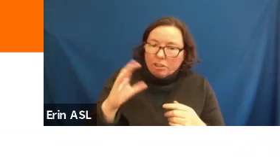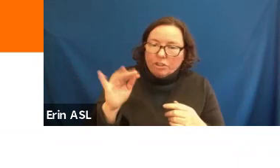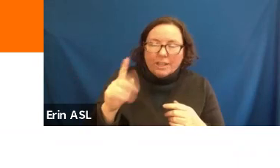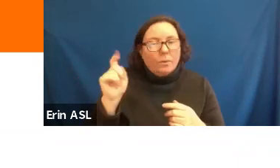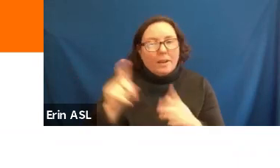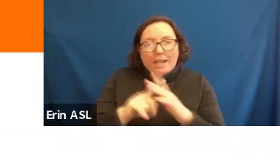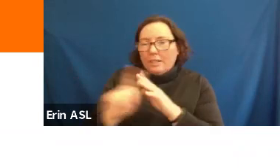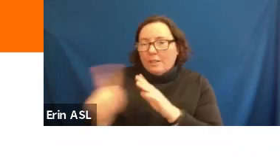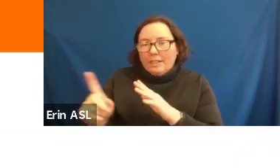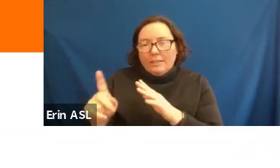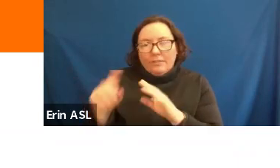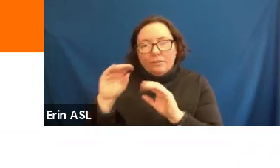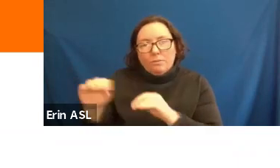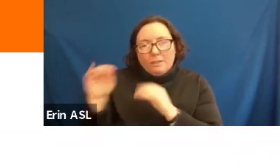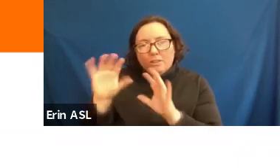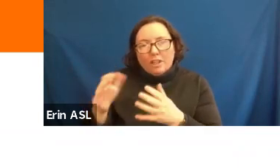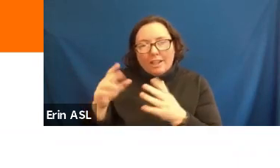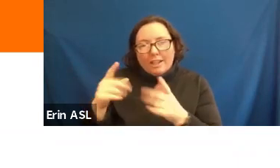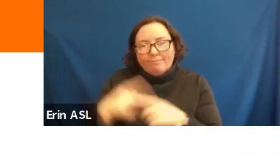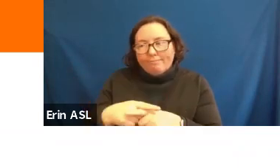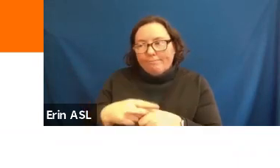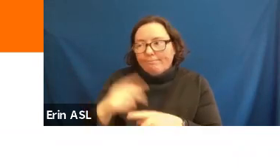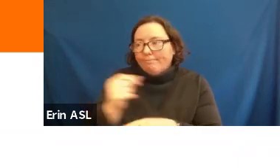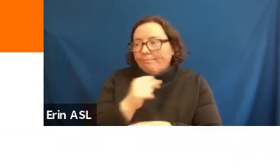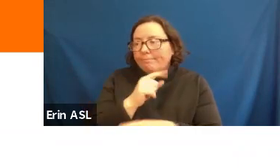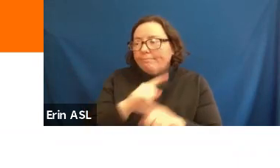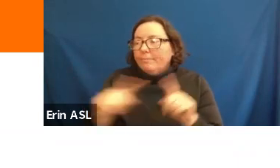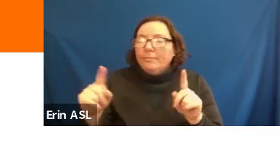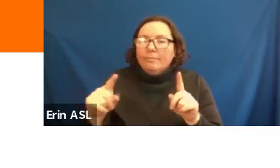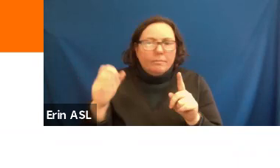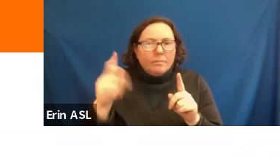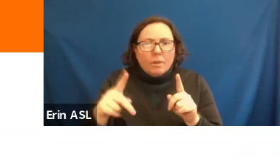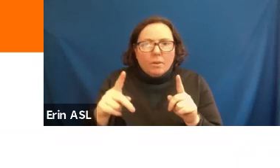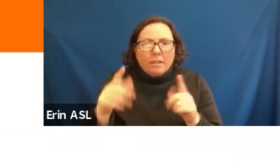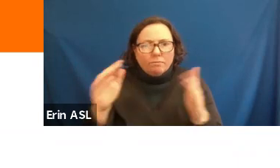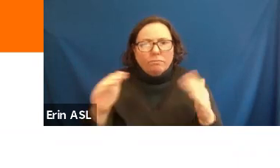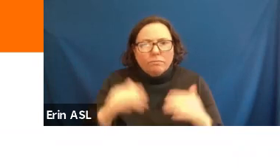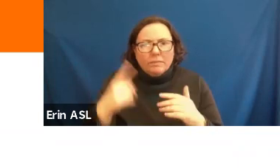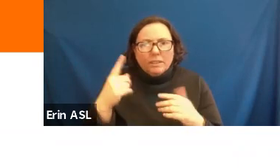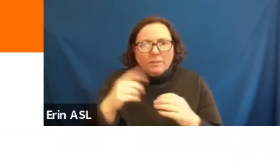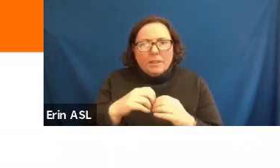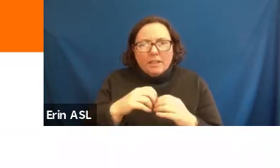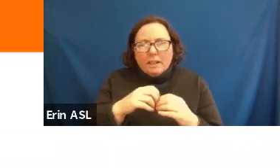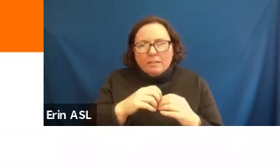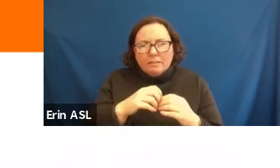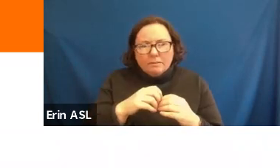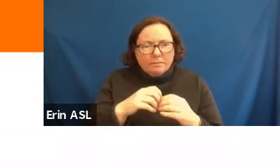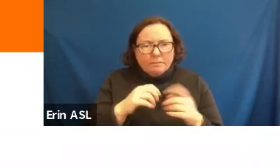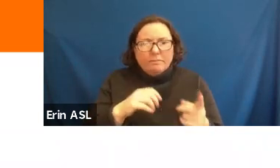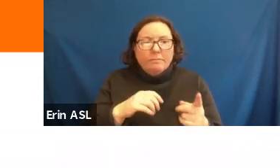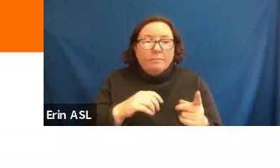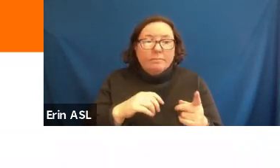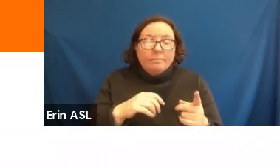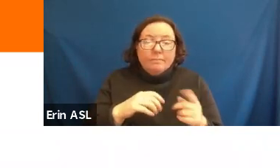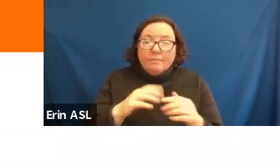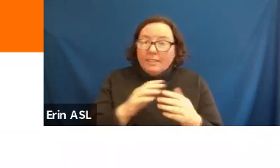to leave to teach a class. Okay, we can go to the next. I can run through this. There's a